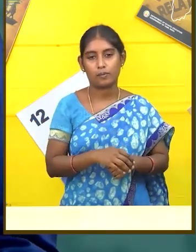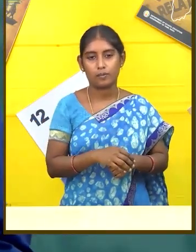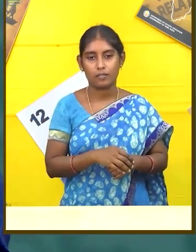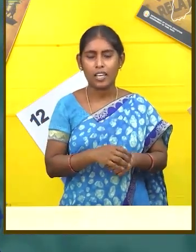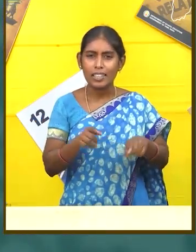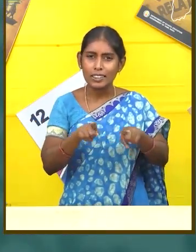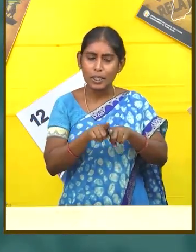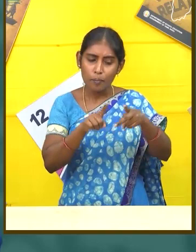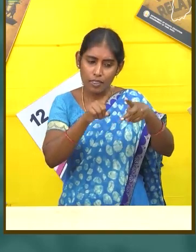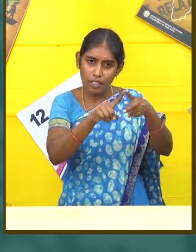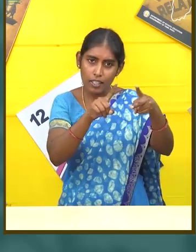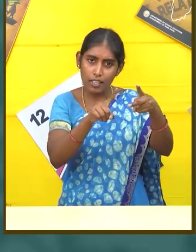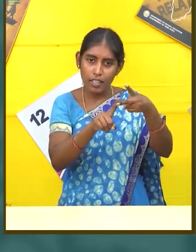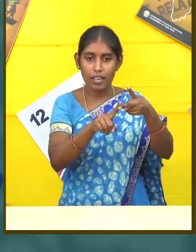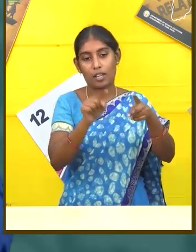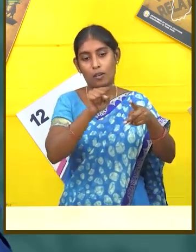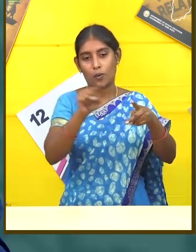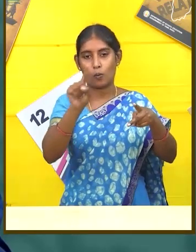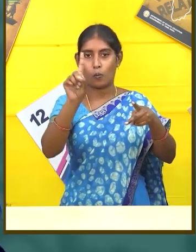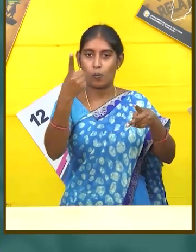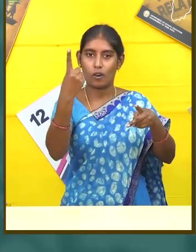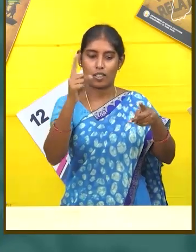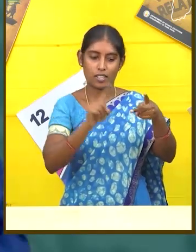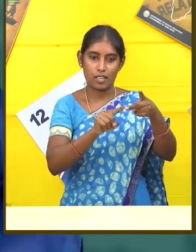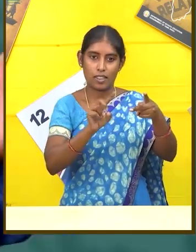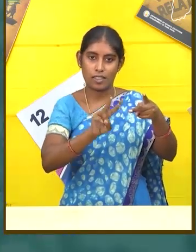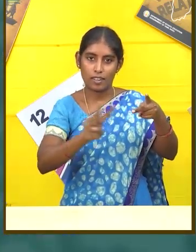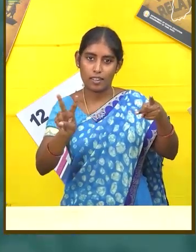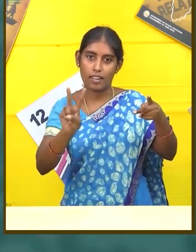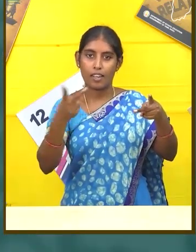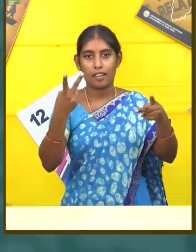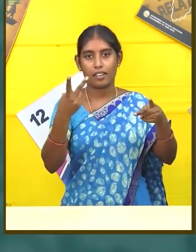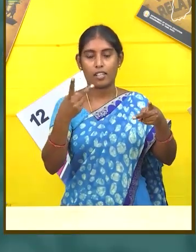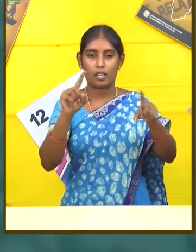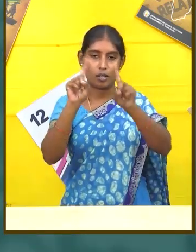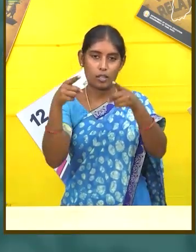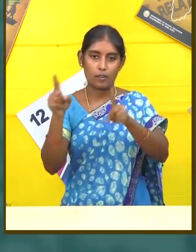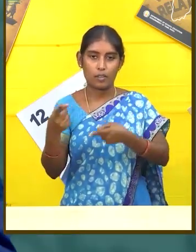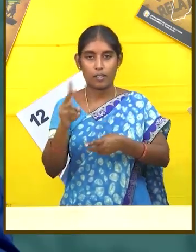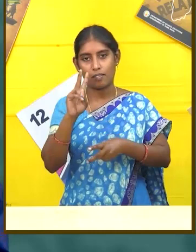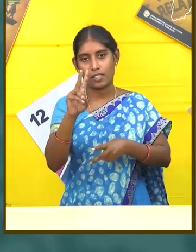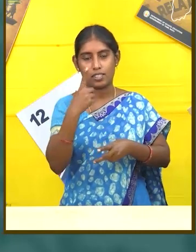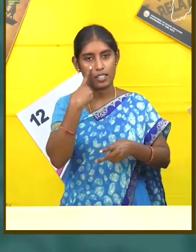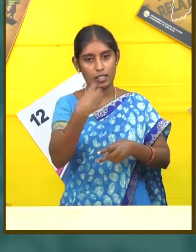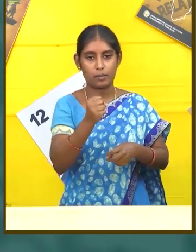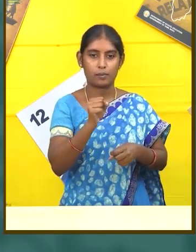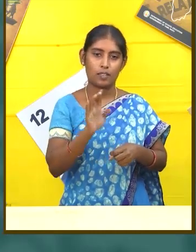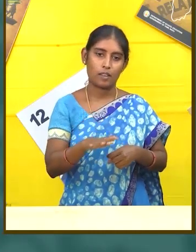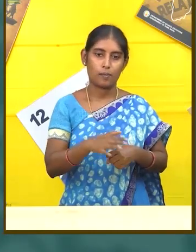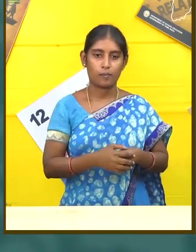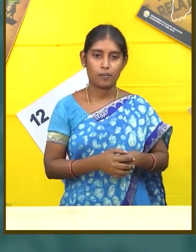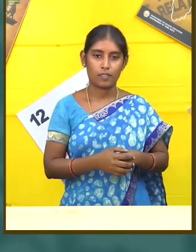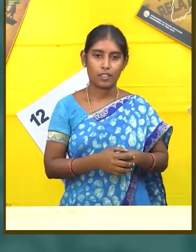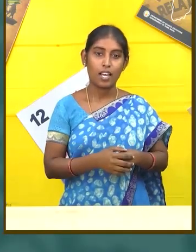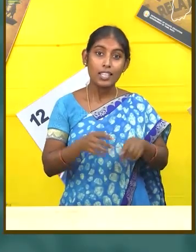do, we have to form two equations. Then we will get a simultaneous equation in two variables, two